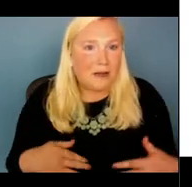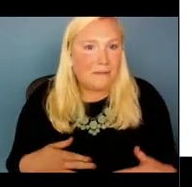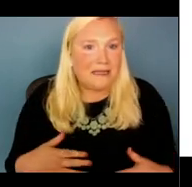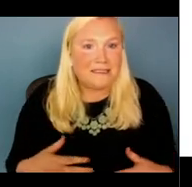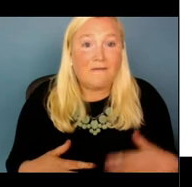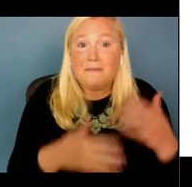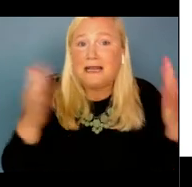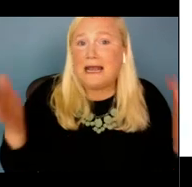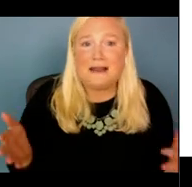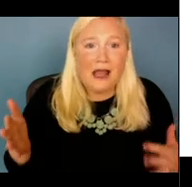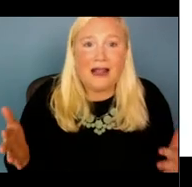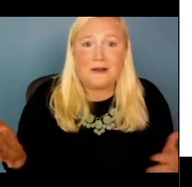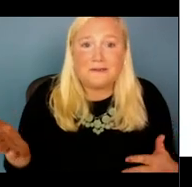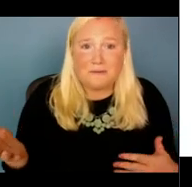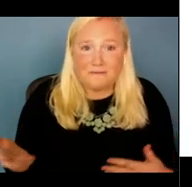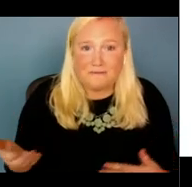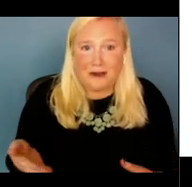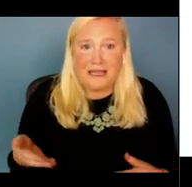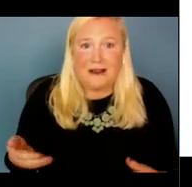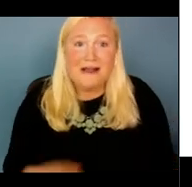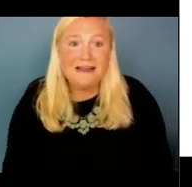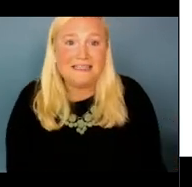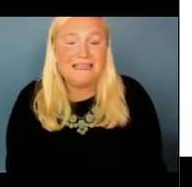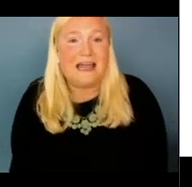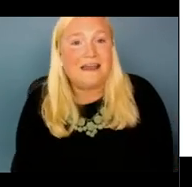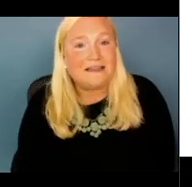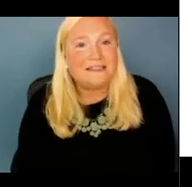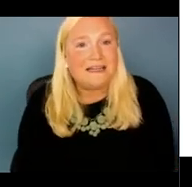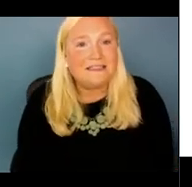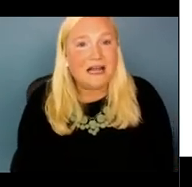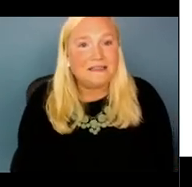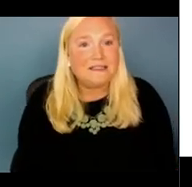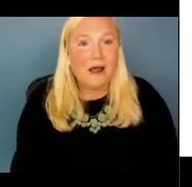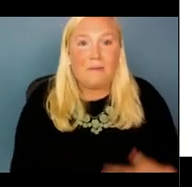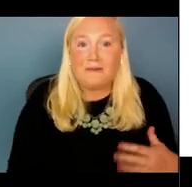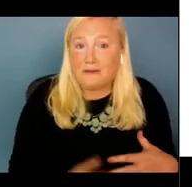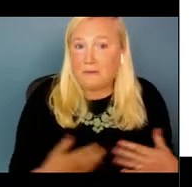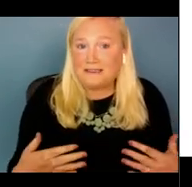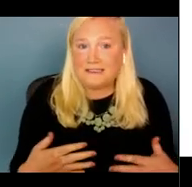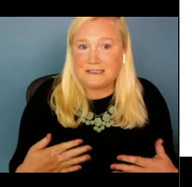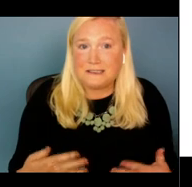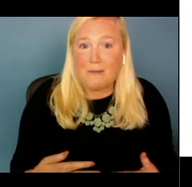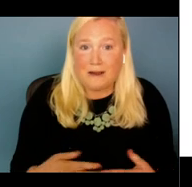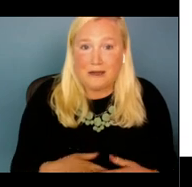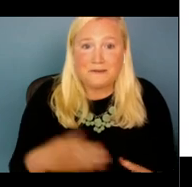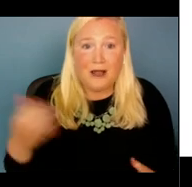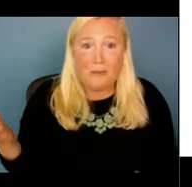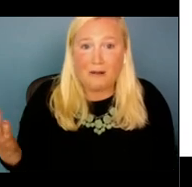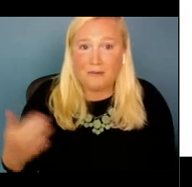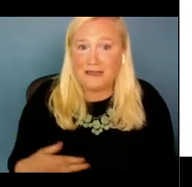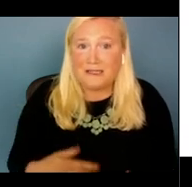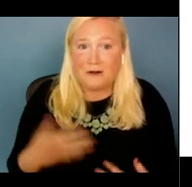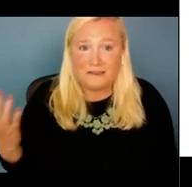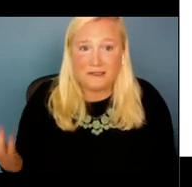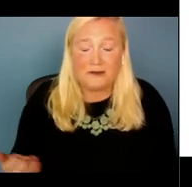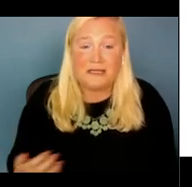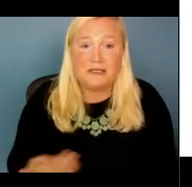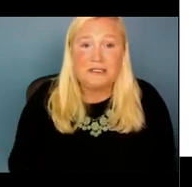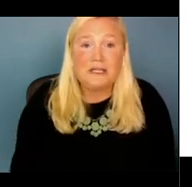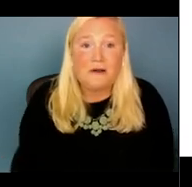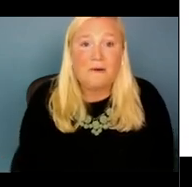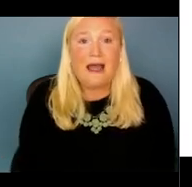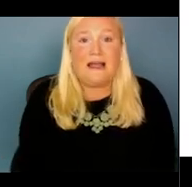can better myself. I mean, and I know some of you are here today listening to us, but the work doesn't stop. I know Scott probably is